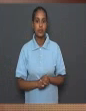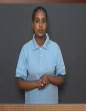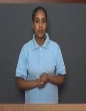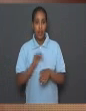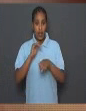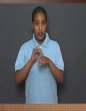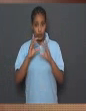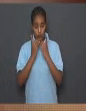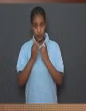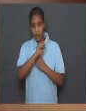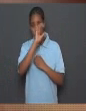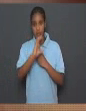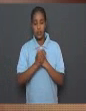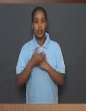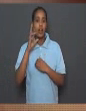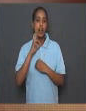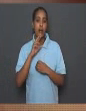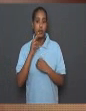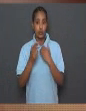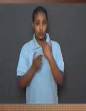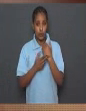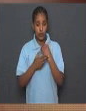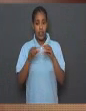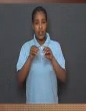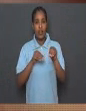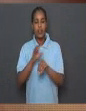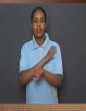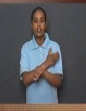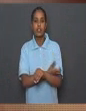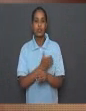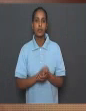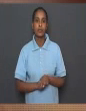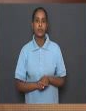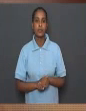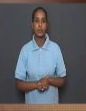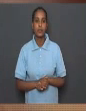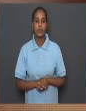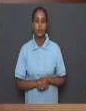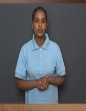At room temperature, rubber stores kinetic energy.